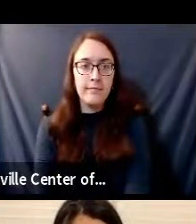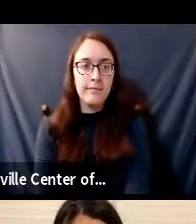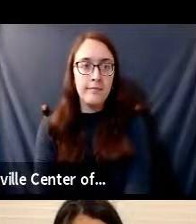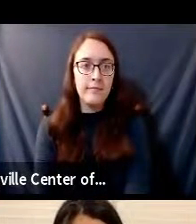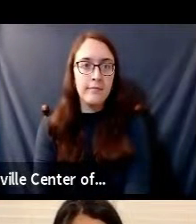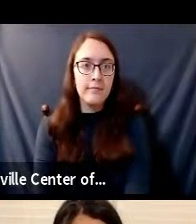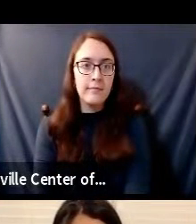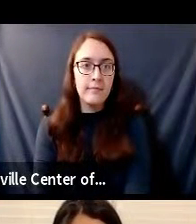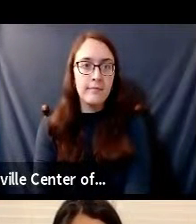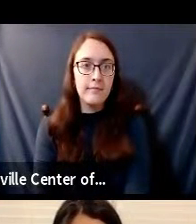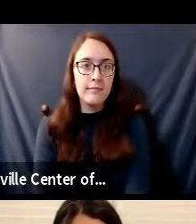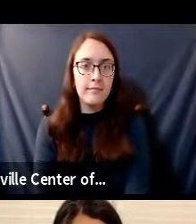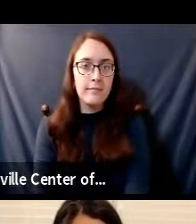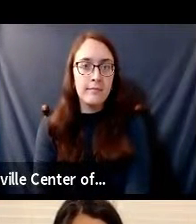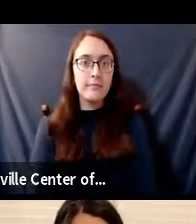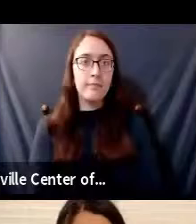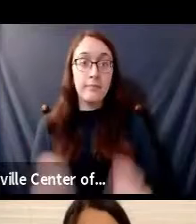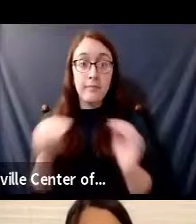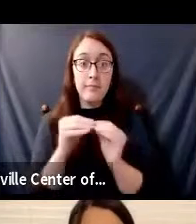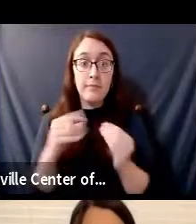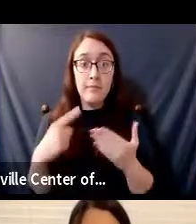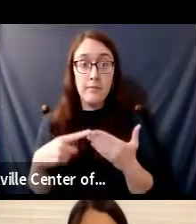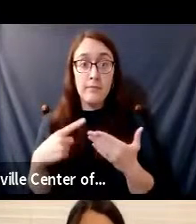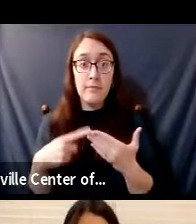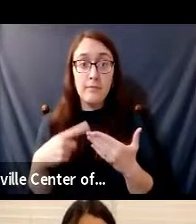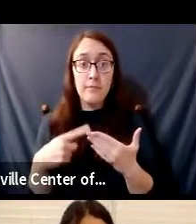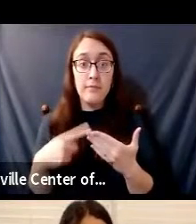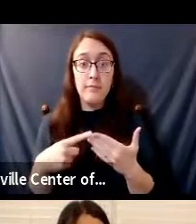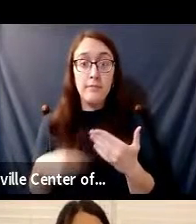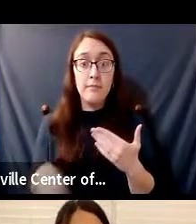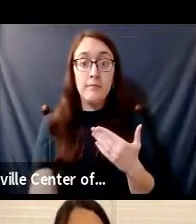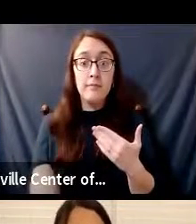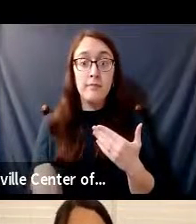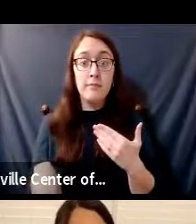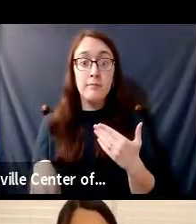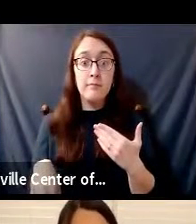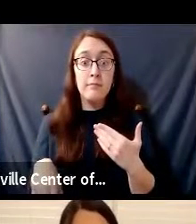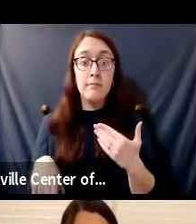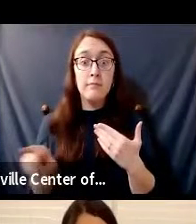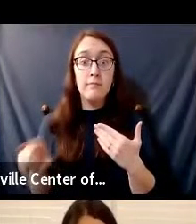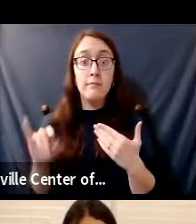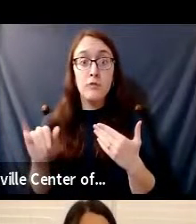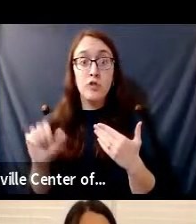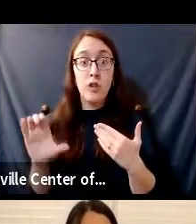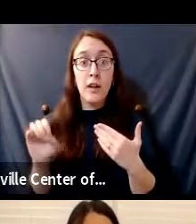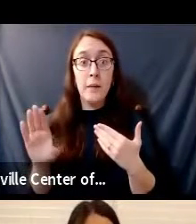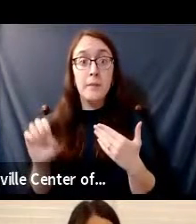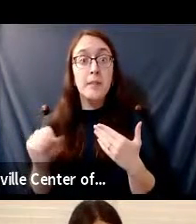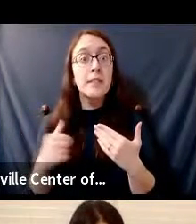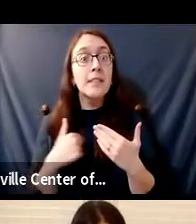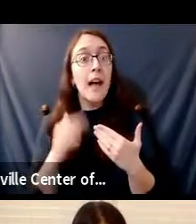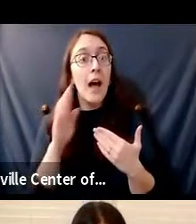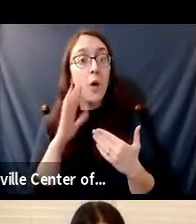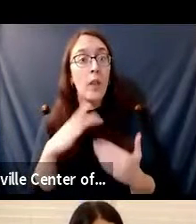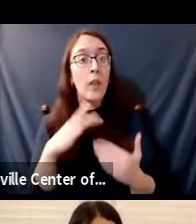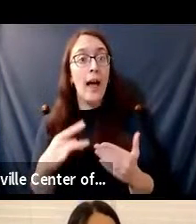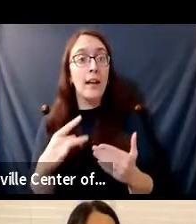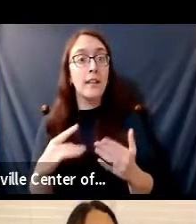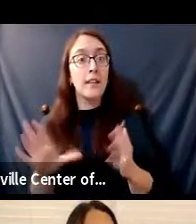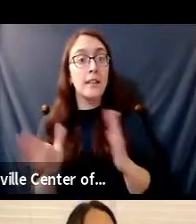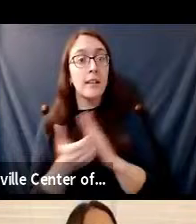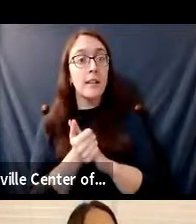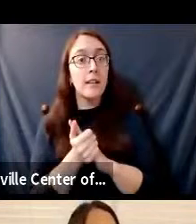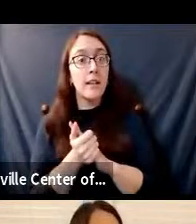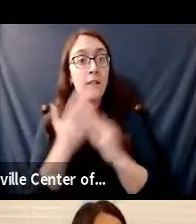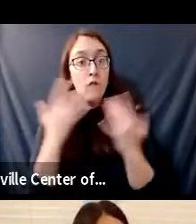Any, Further discussion? Yes, Sorry, I'd Dr. like to make a friendly amendment too, to